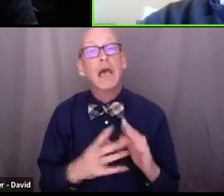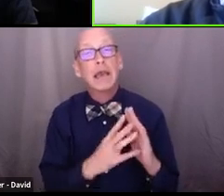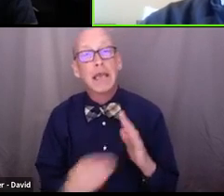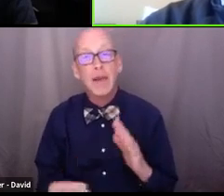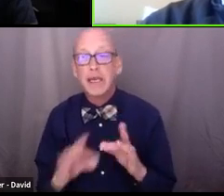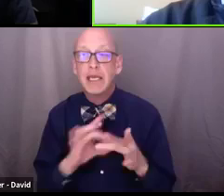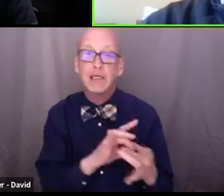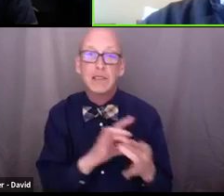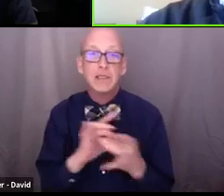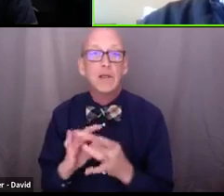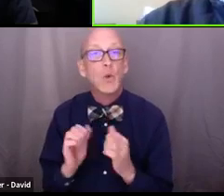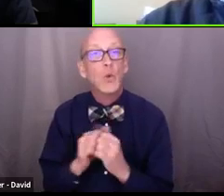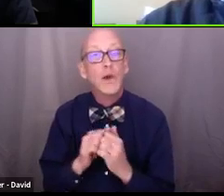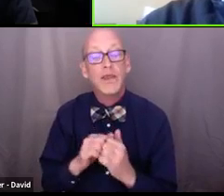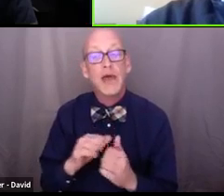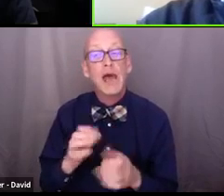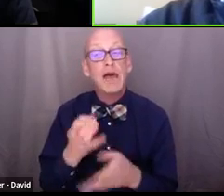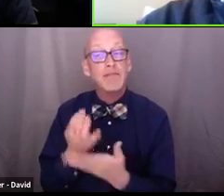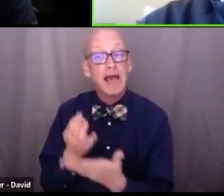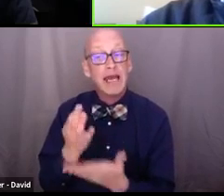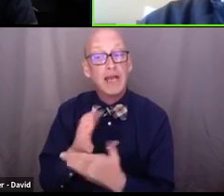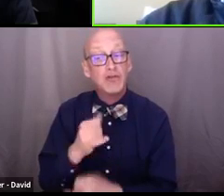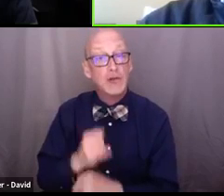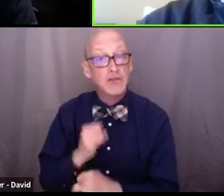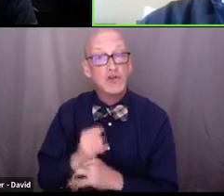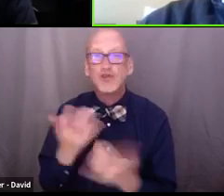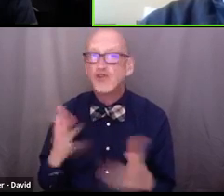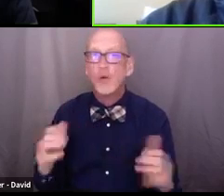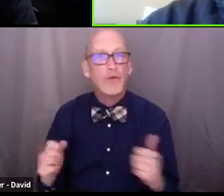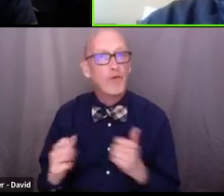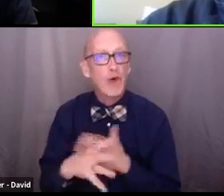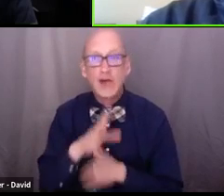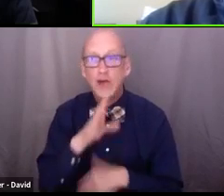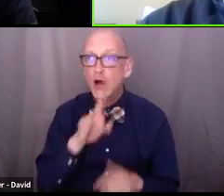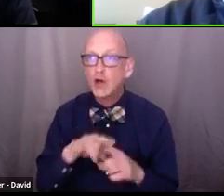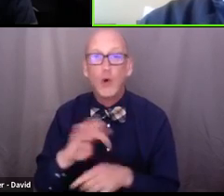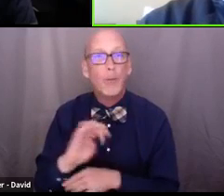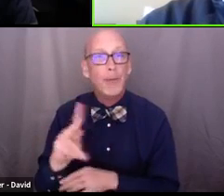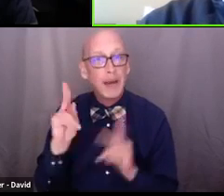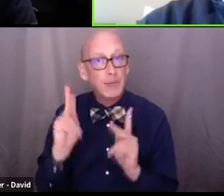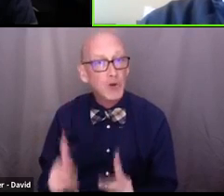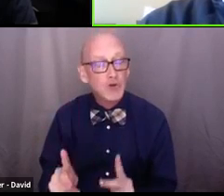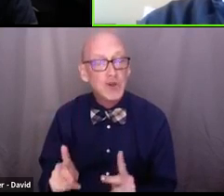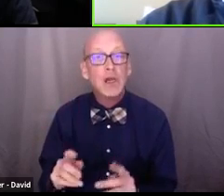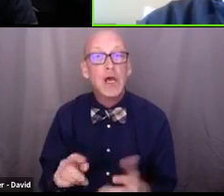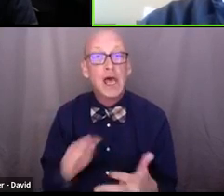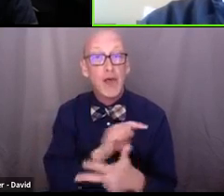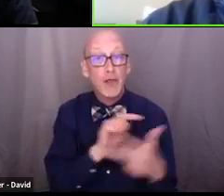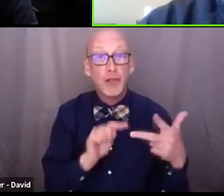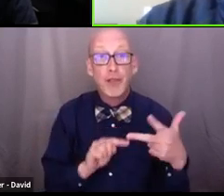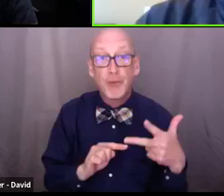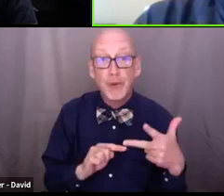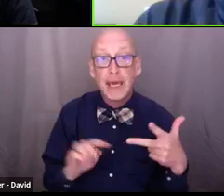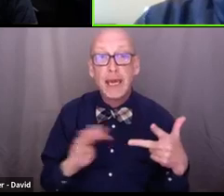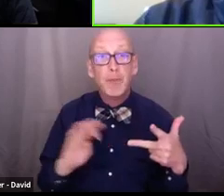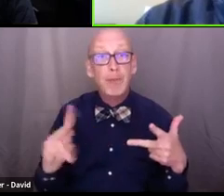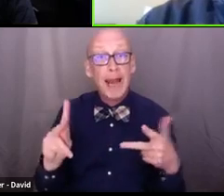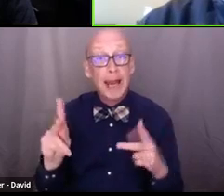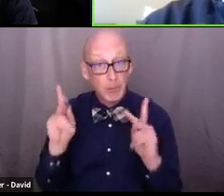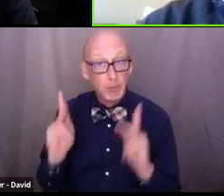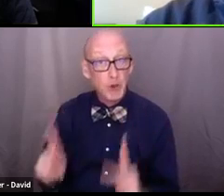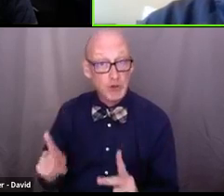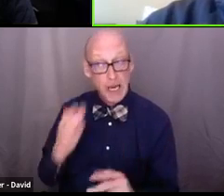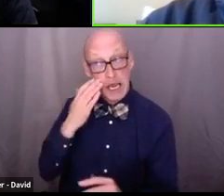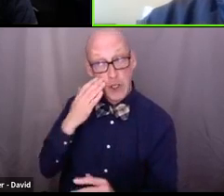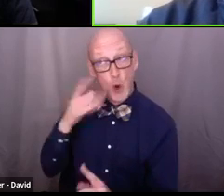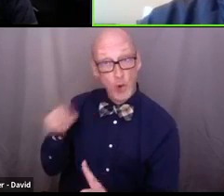connections with financial institutions, don't be afraid to talk to a banker. So I'll say, hey, here are 3 bankers and that I may know